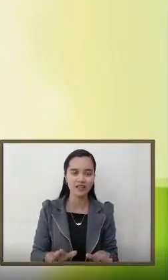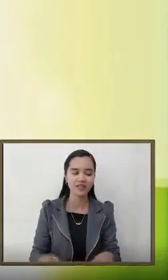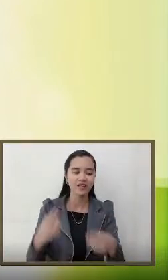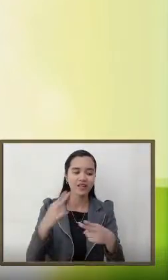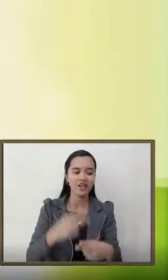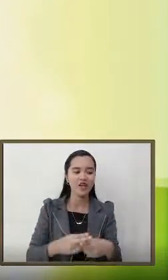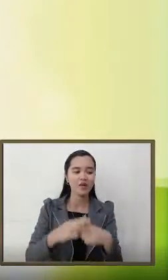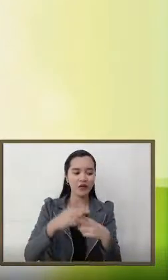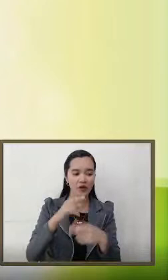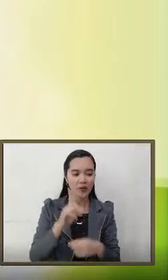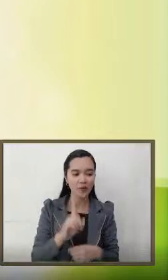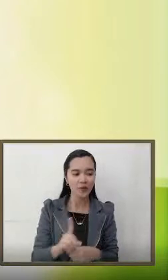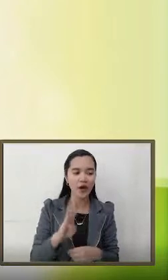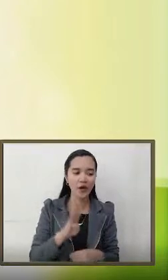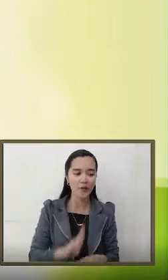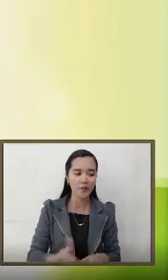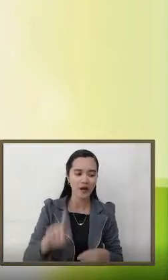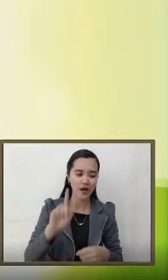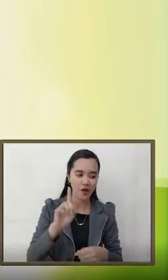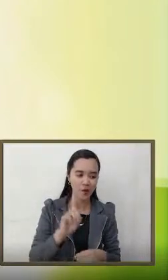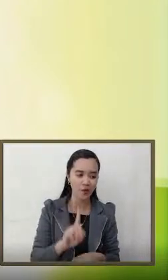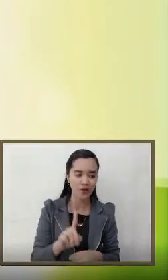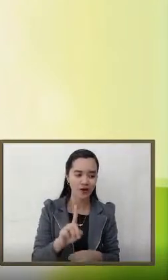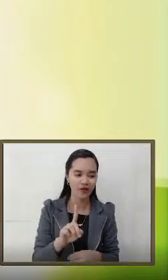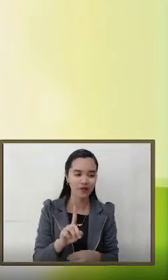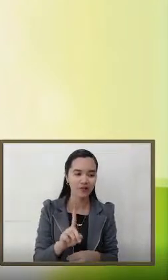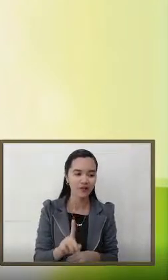blessings, name them one by